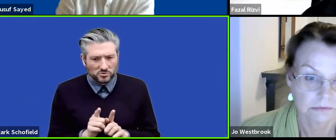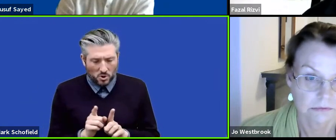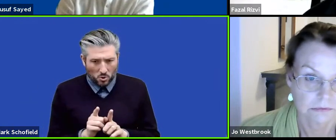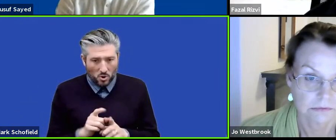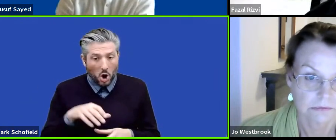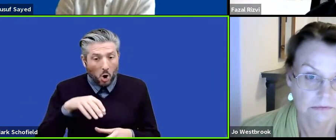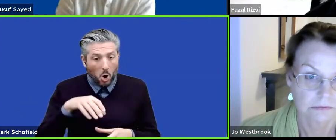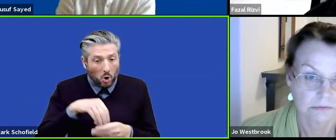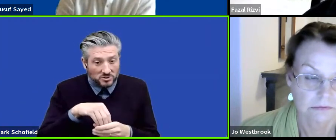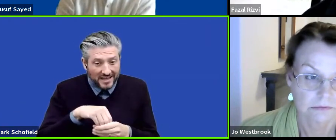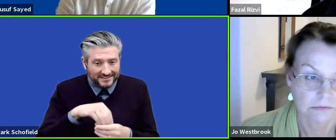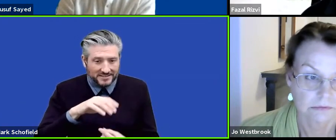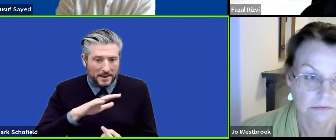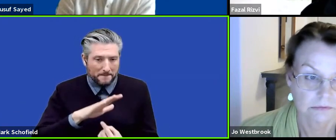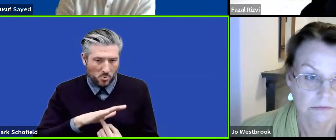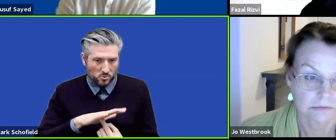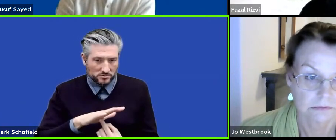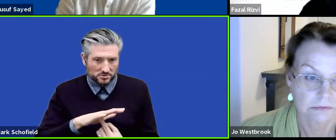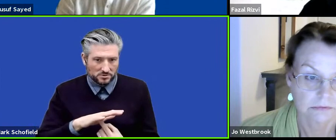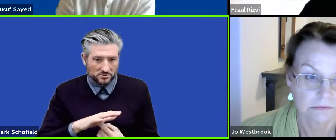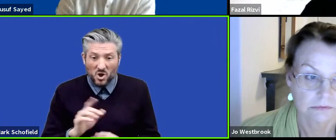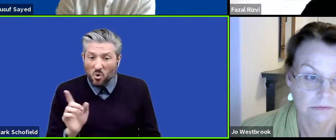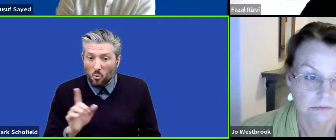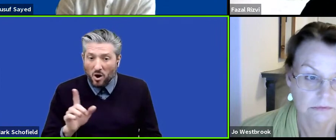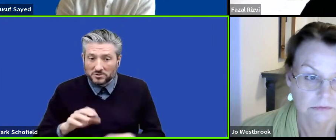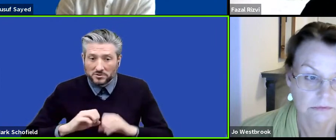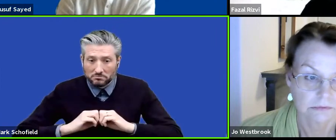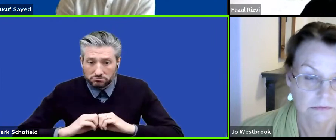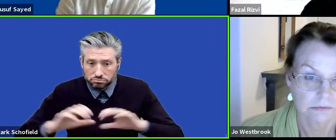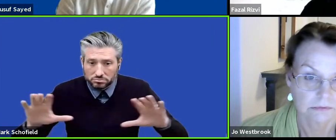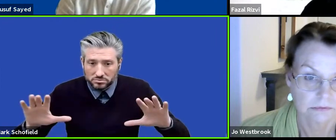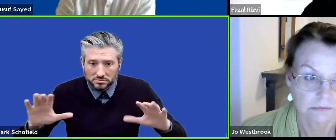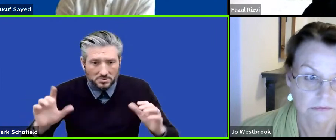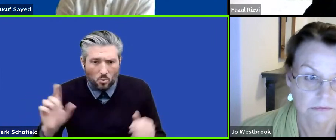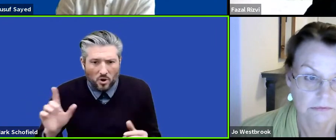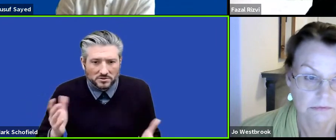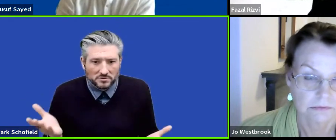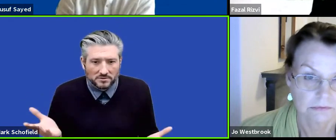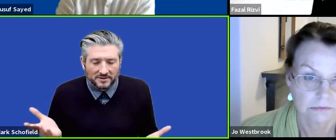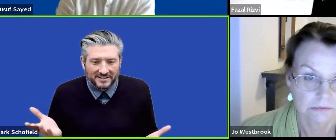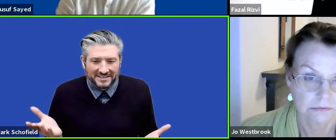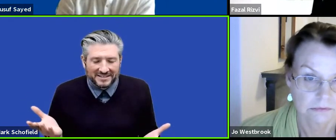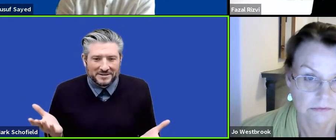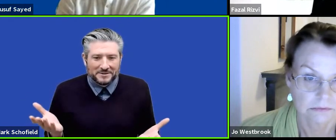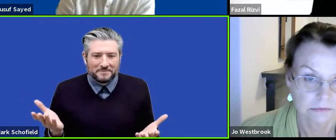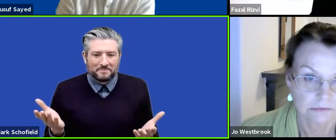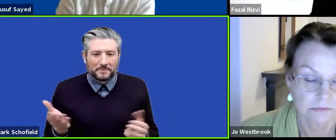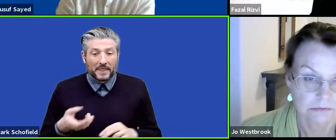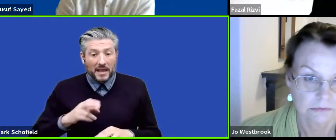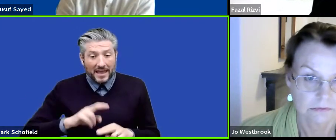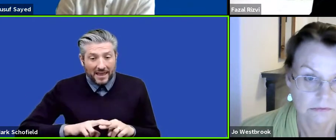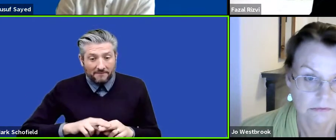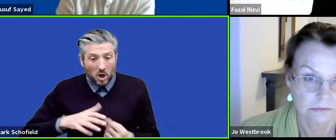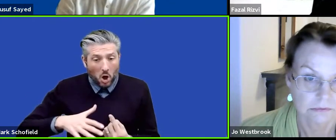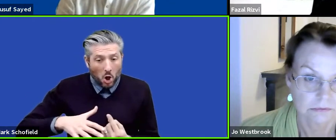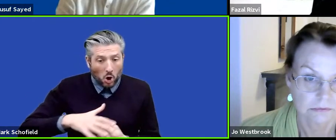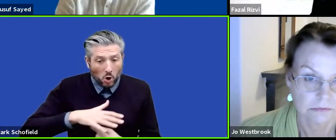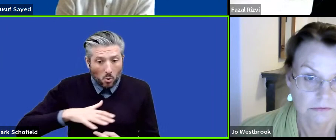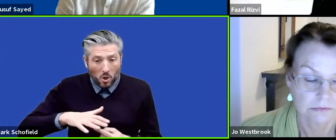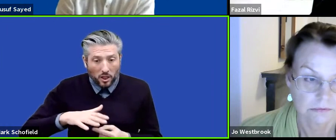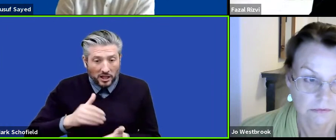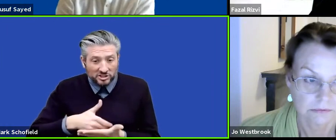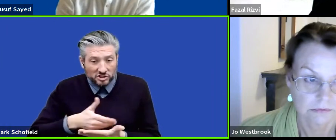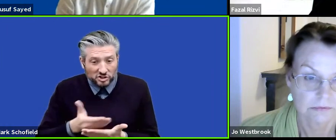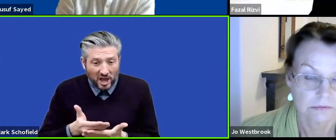about hardware. But if they are, as the suggestion is, used for locally sharing locally generated ideas